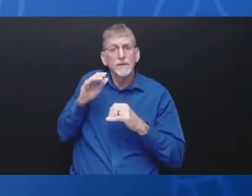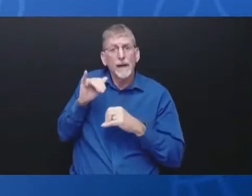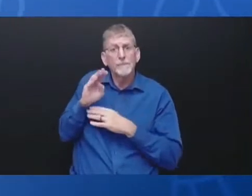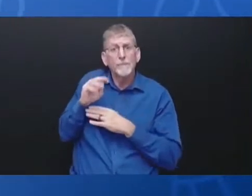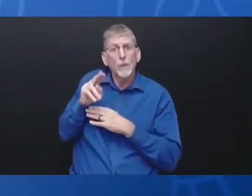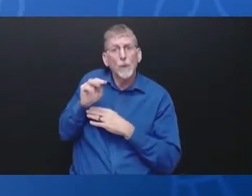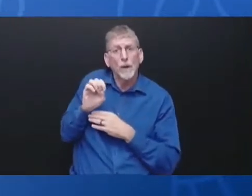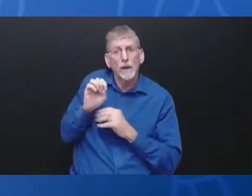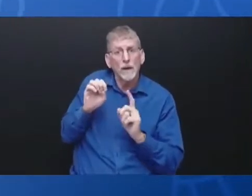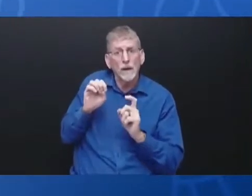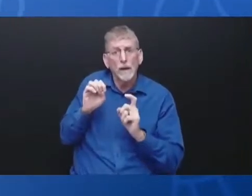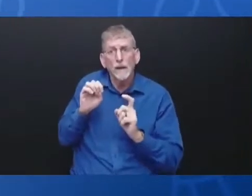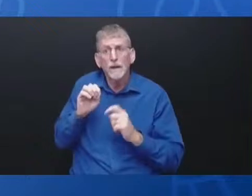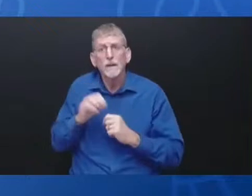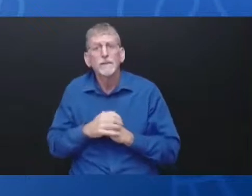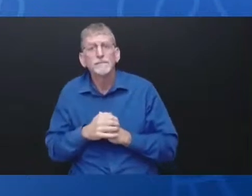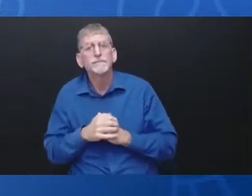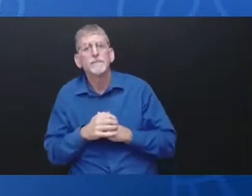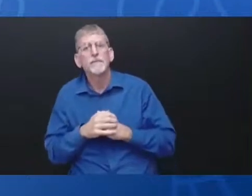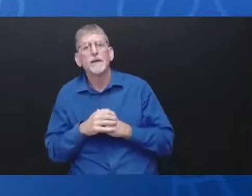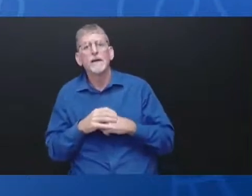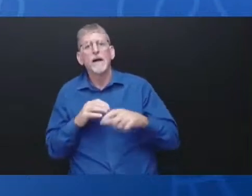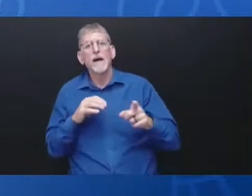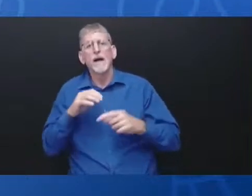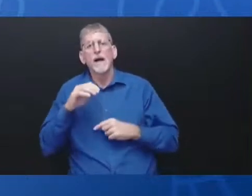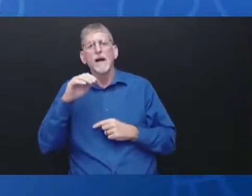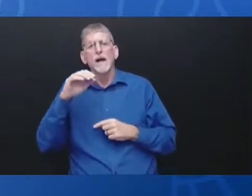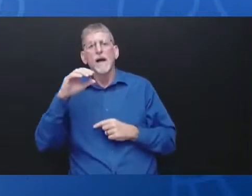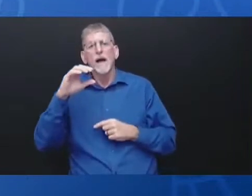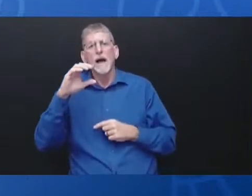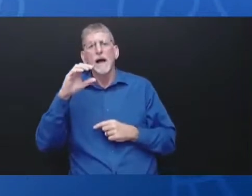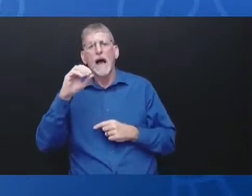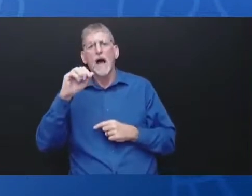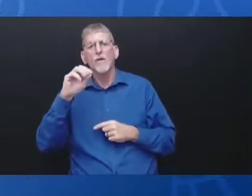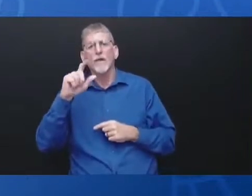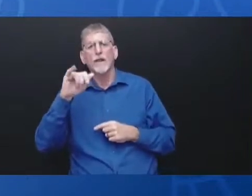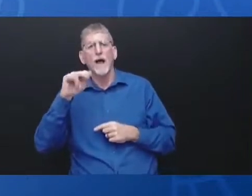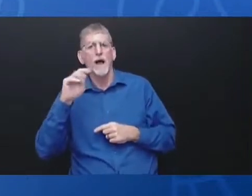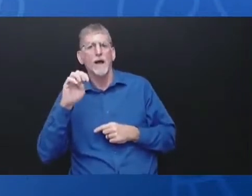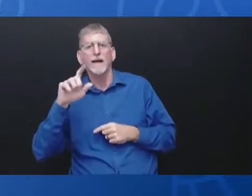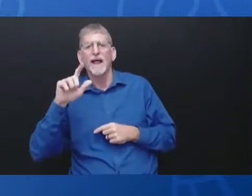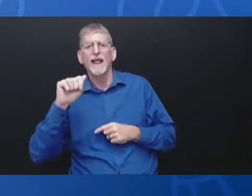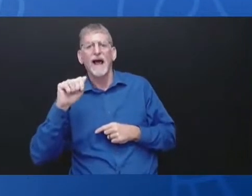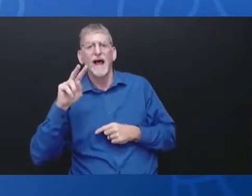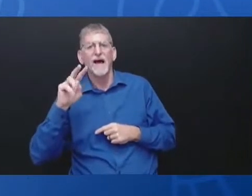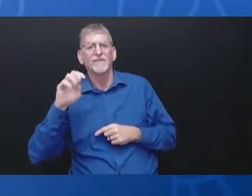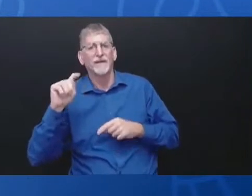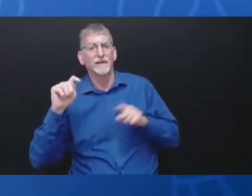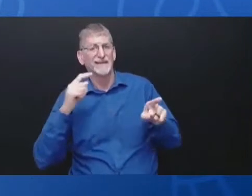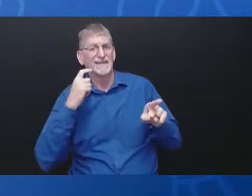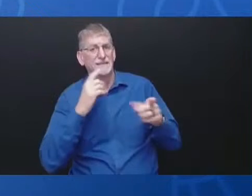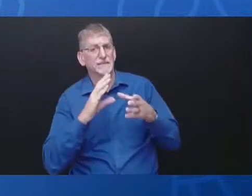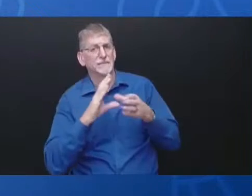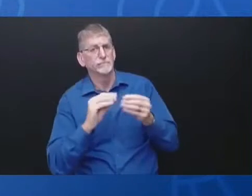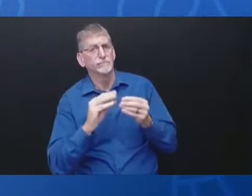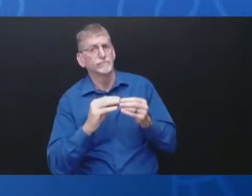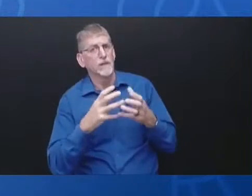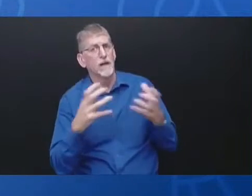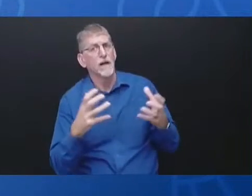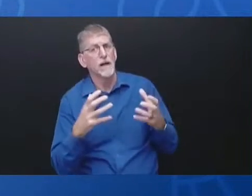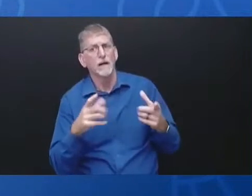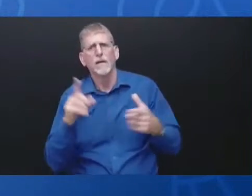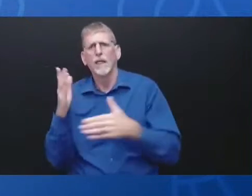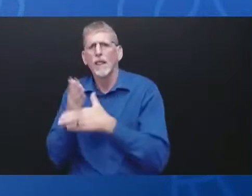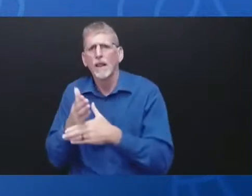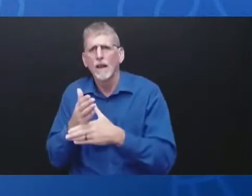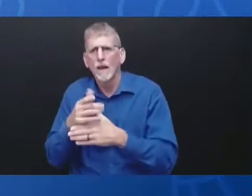great deal to say about this. This belongs at the White House. This is a dynamic that's happening out of the White House. This is a legal. Well, but I also, in addition to that